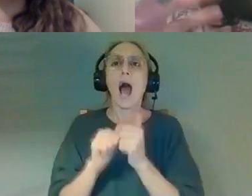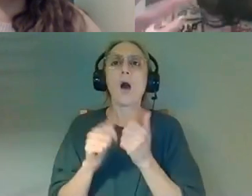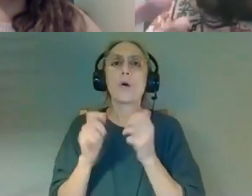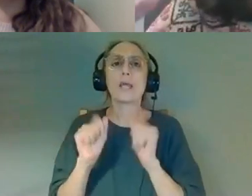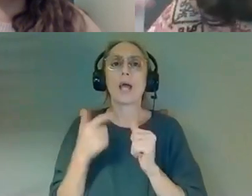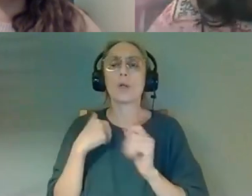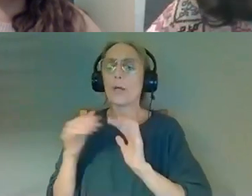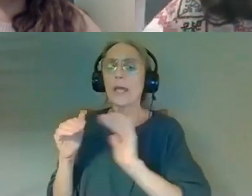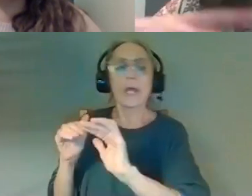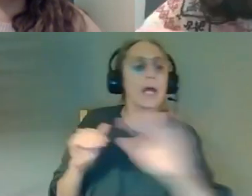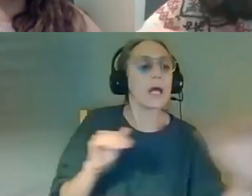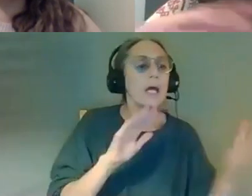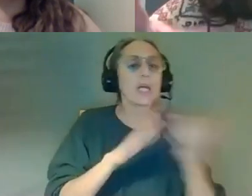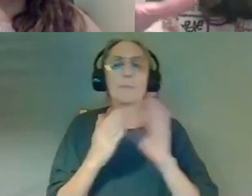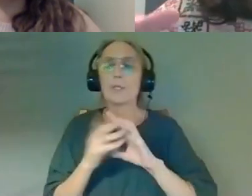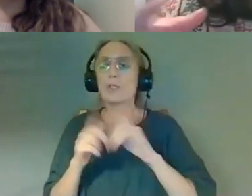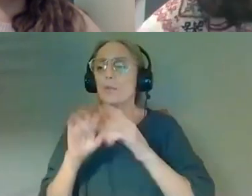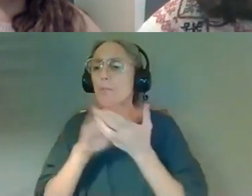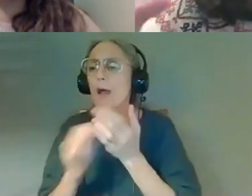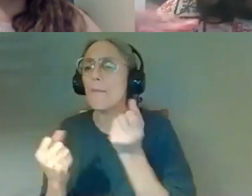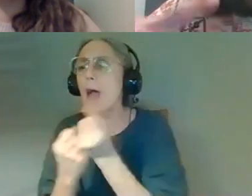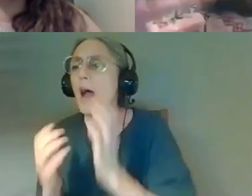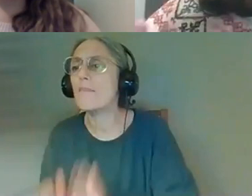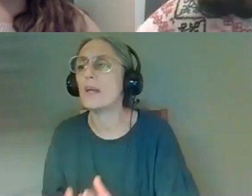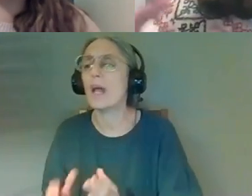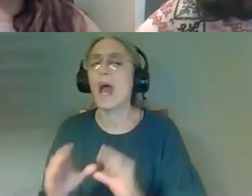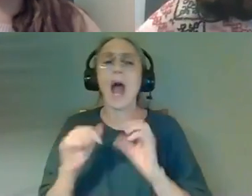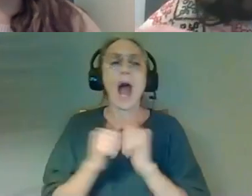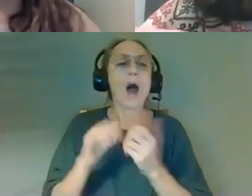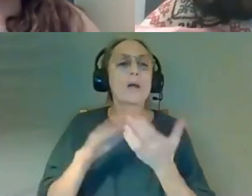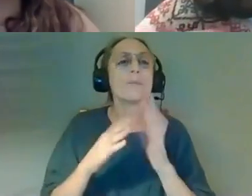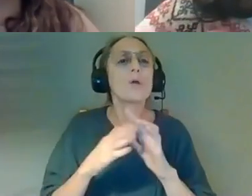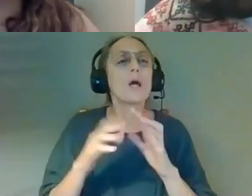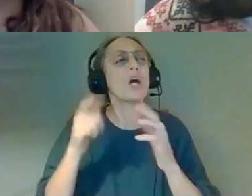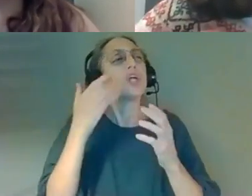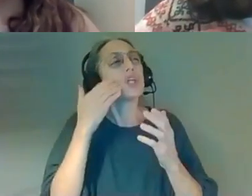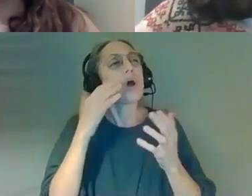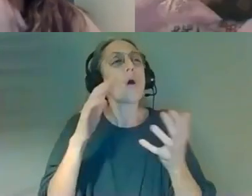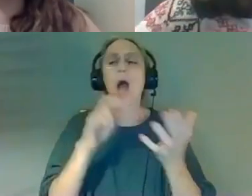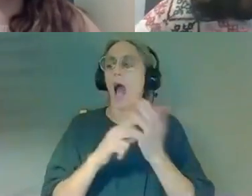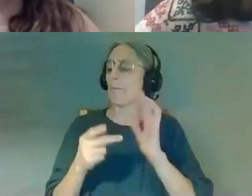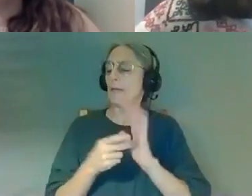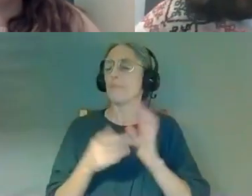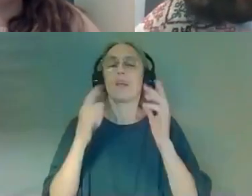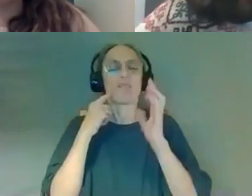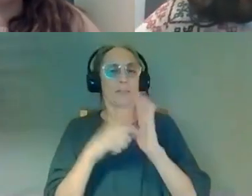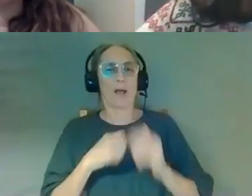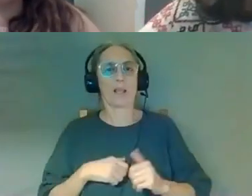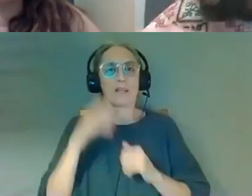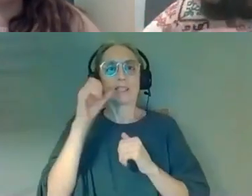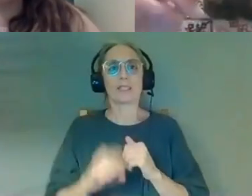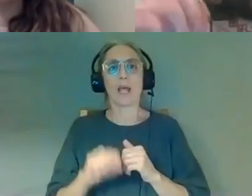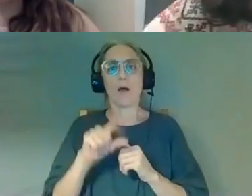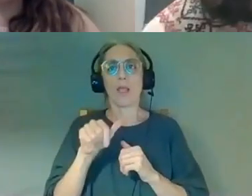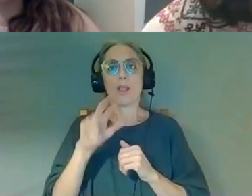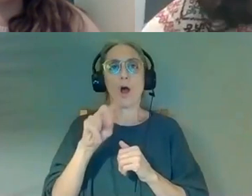How do you get community, you know, because I work with specific communities. For example, I live in South Lawndale, or known as a little village,